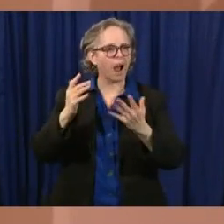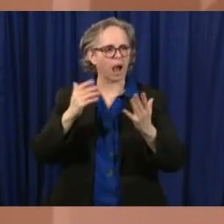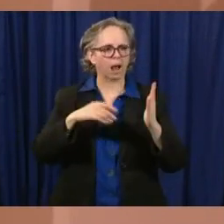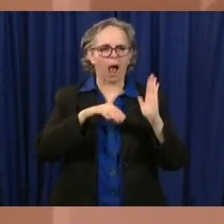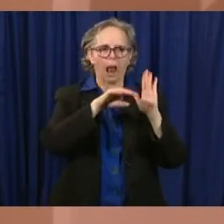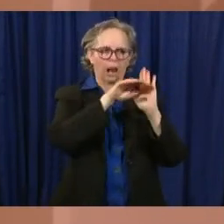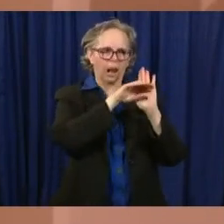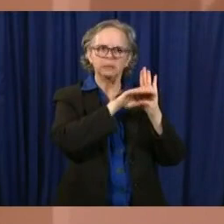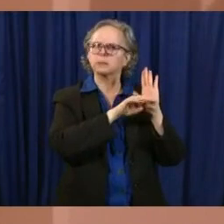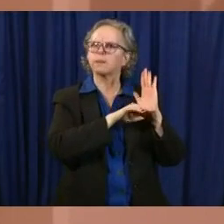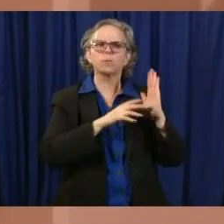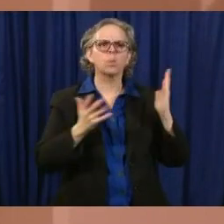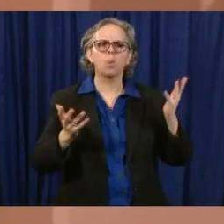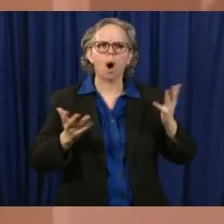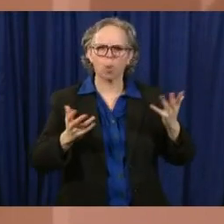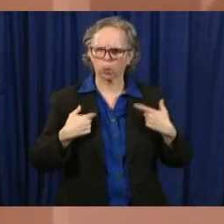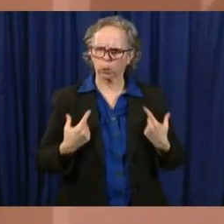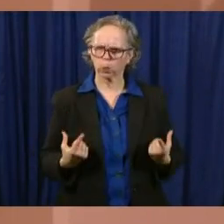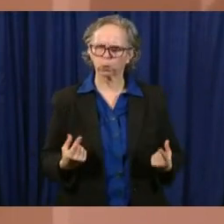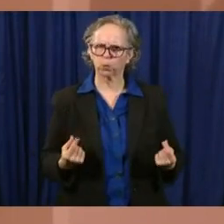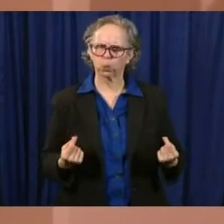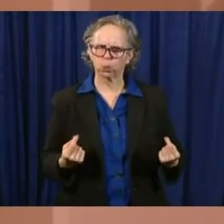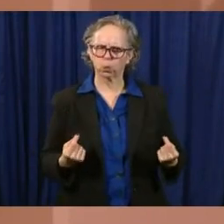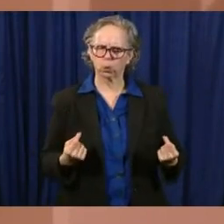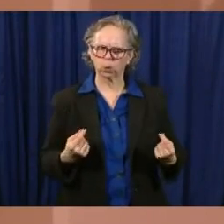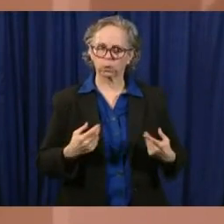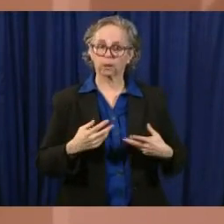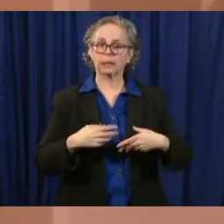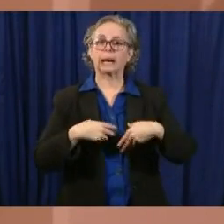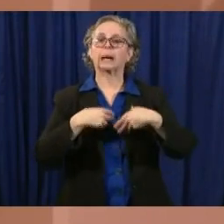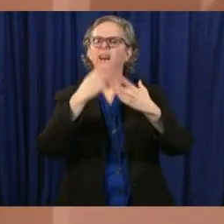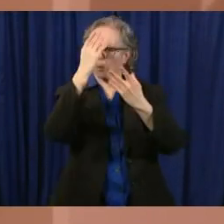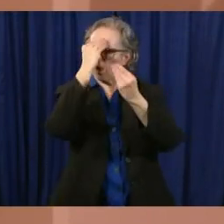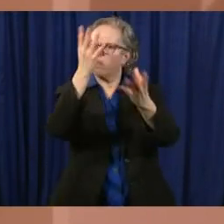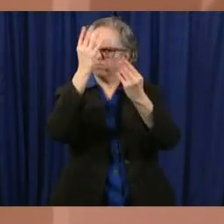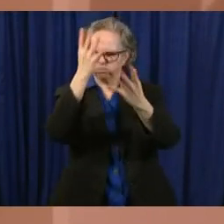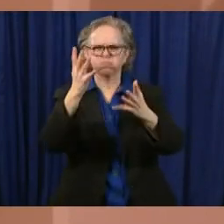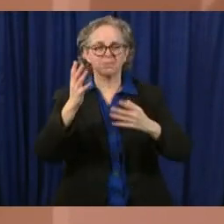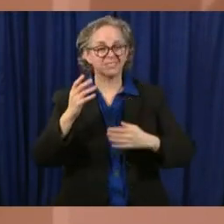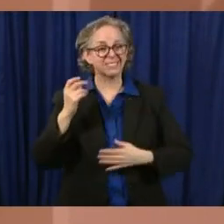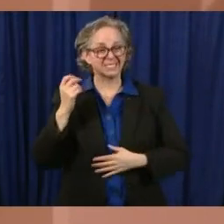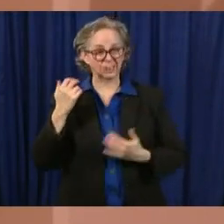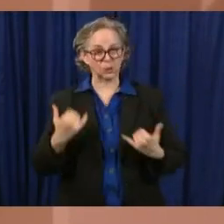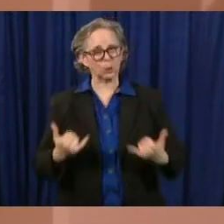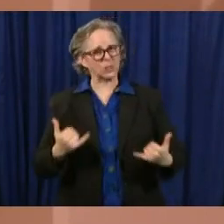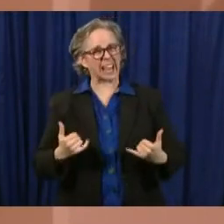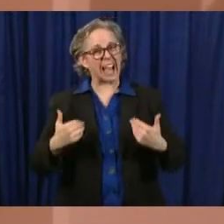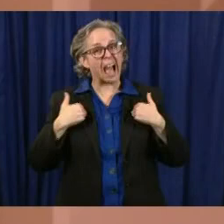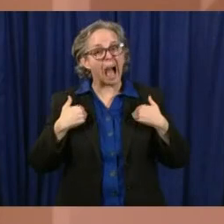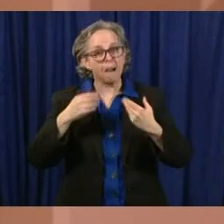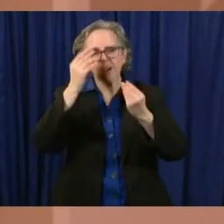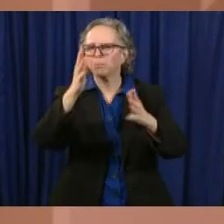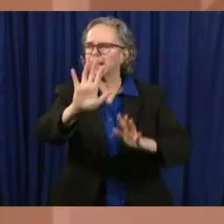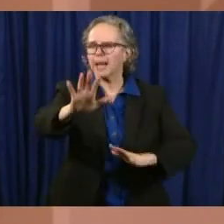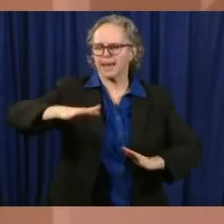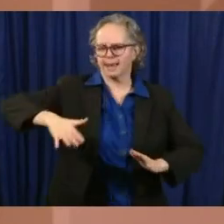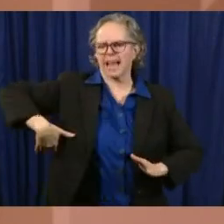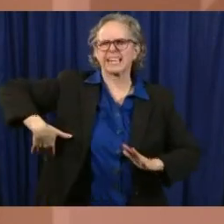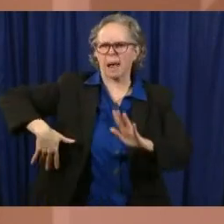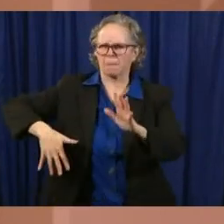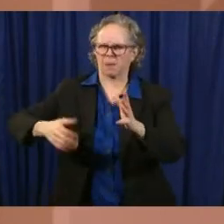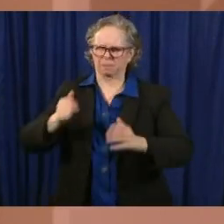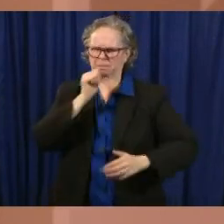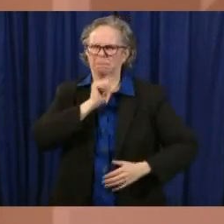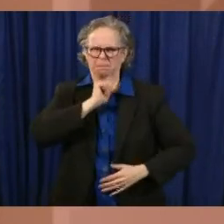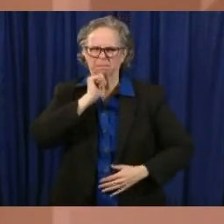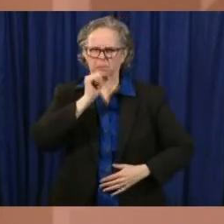we're taking and updates on that. I don't have much for you today on this other than that we have issued the challenge. We